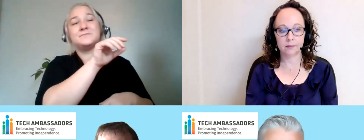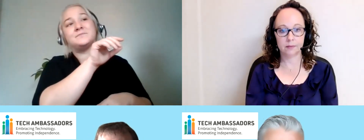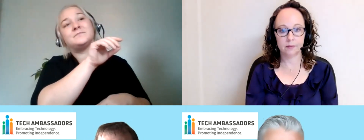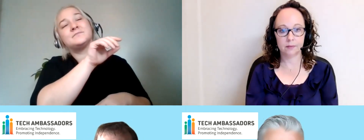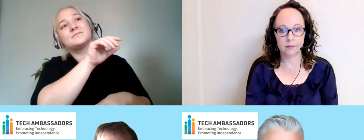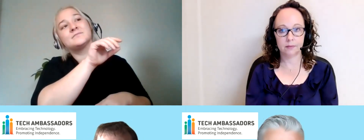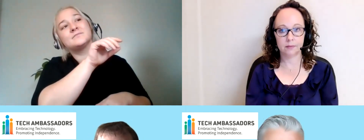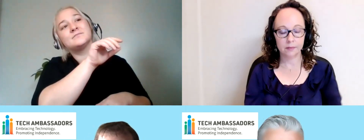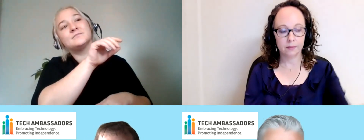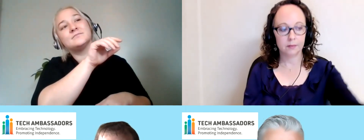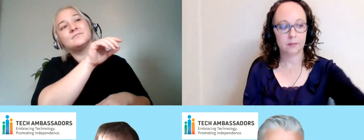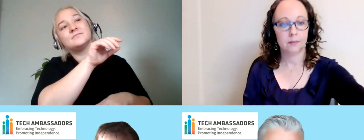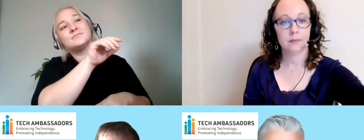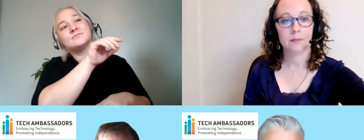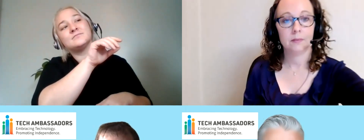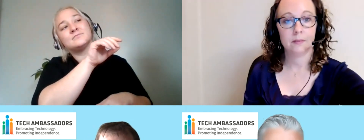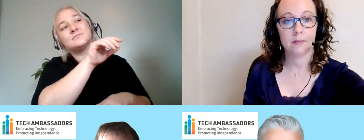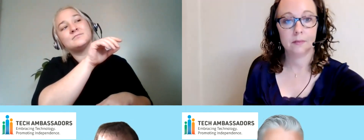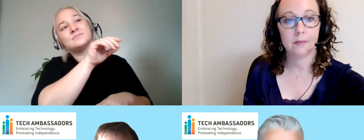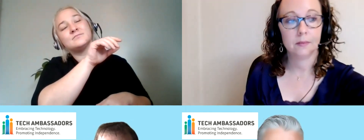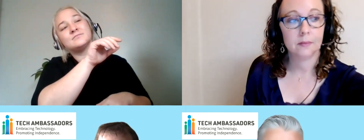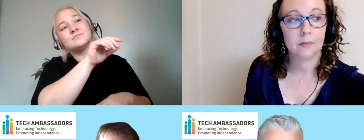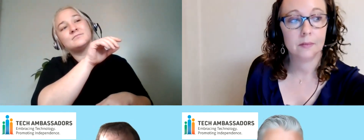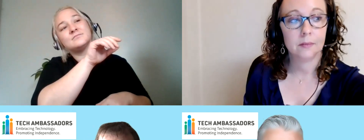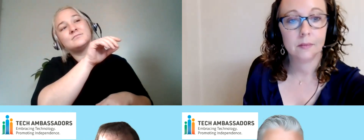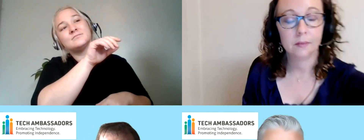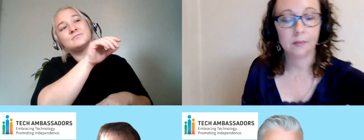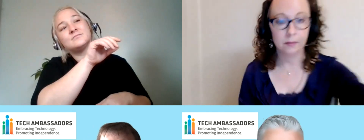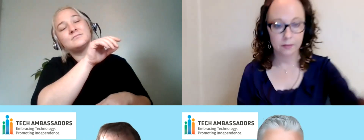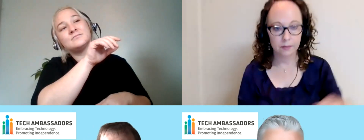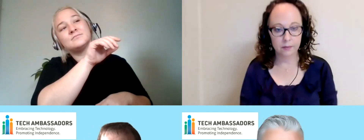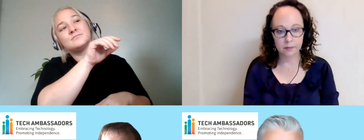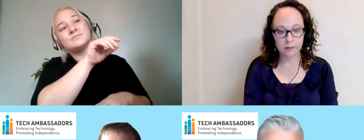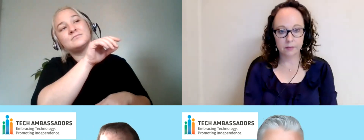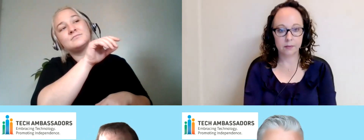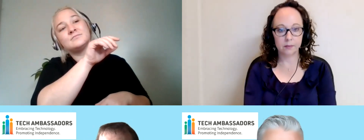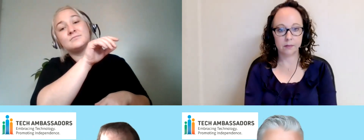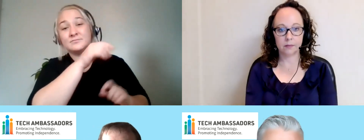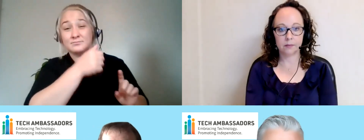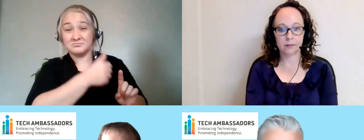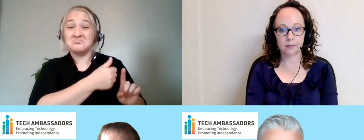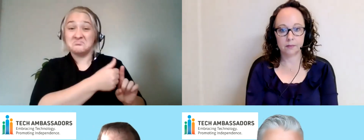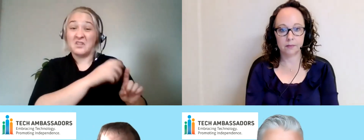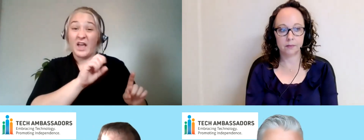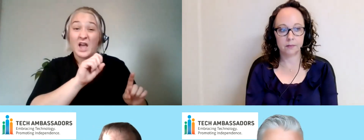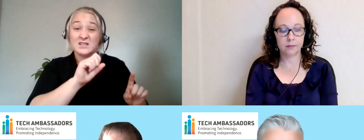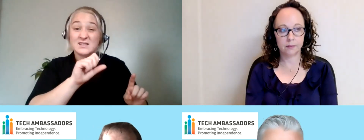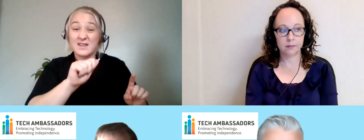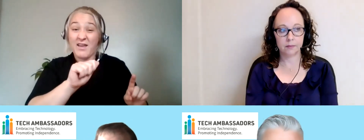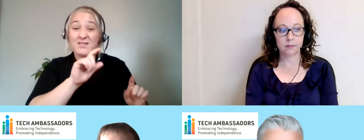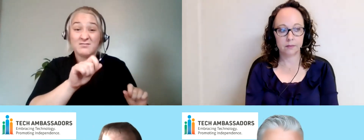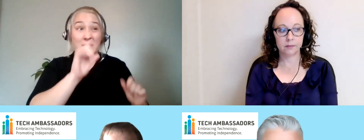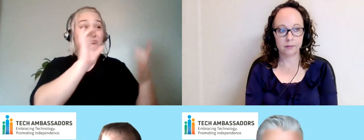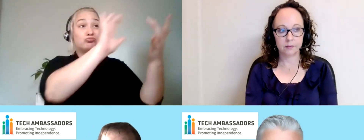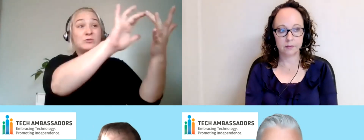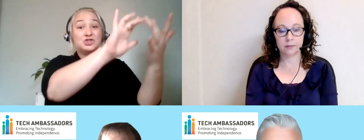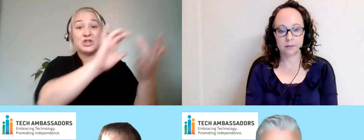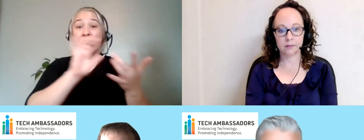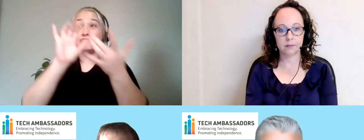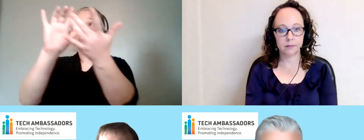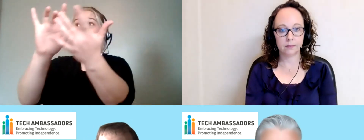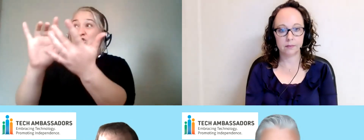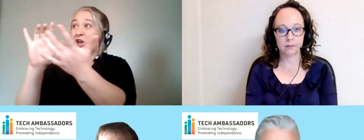and like to the companies where I may not know what to ask